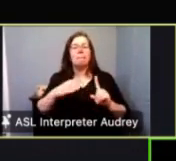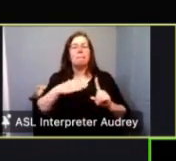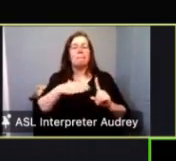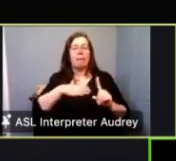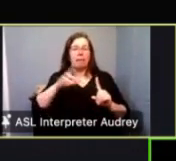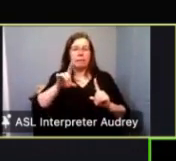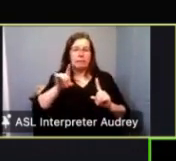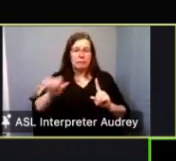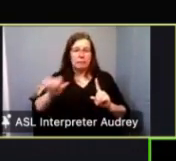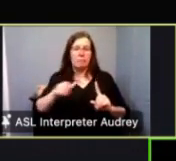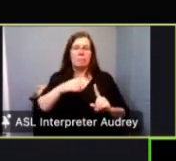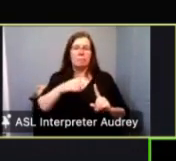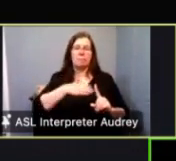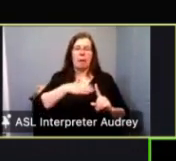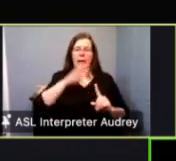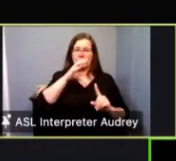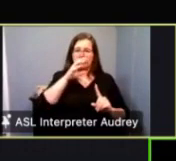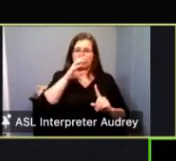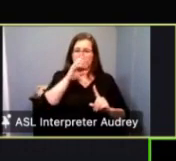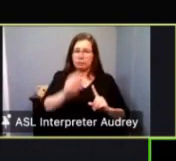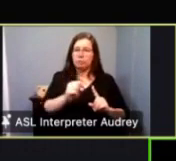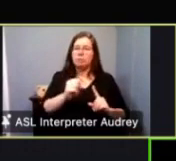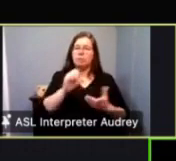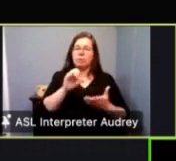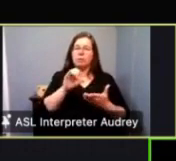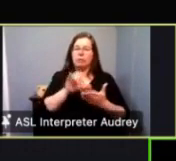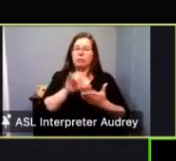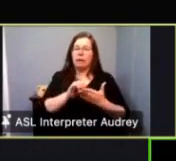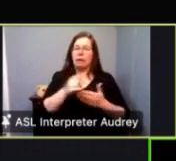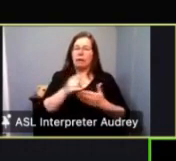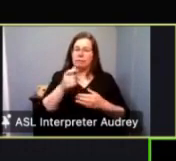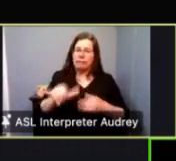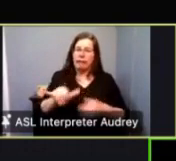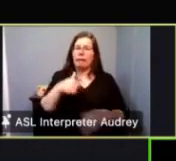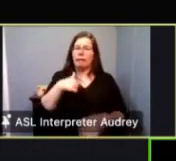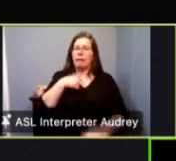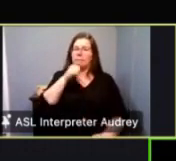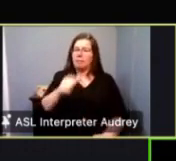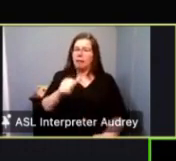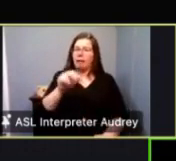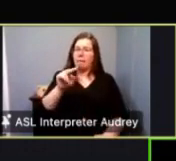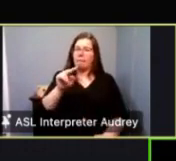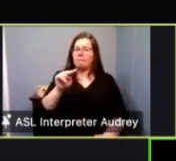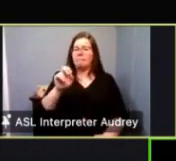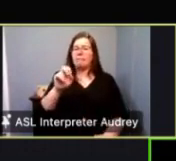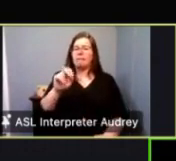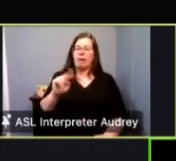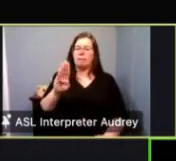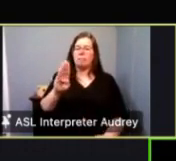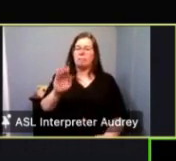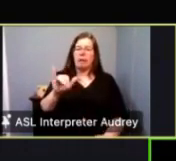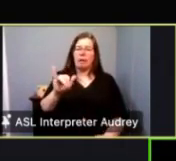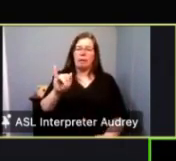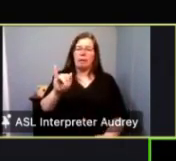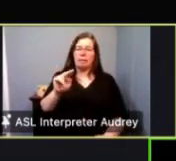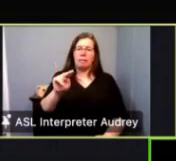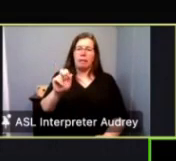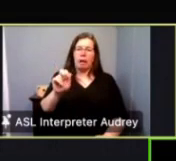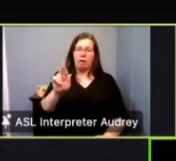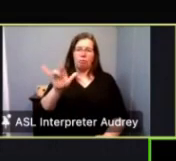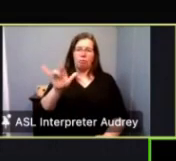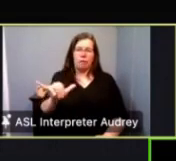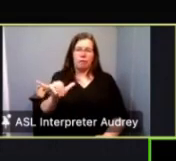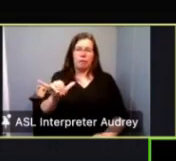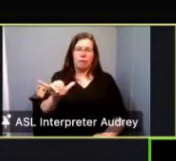my sexual orientation is. Gay, I'm non-binary, but anything less or any